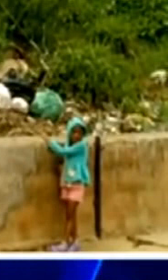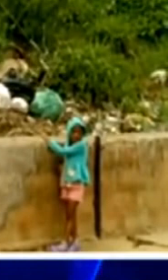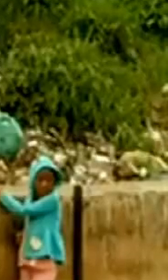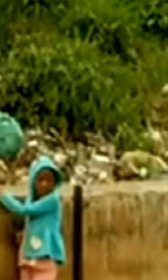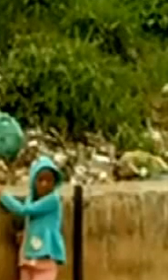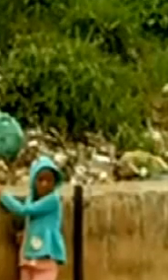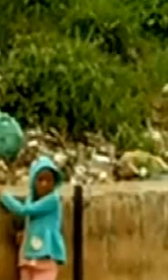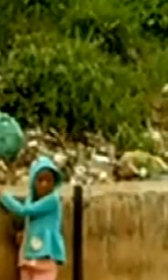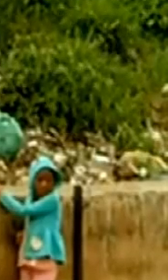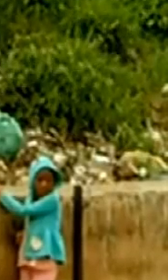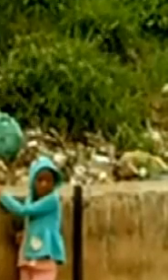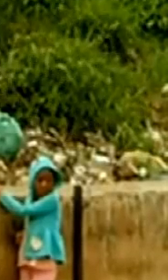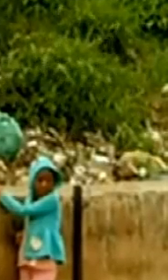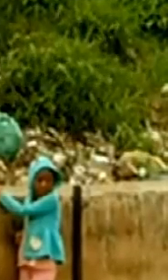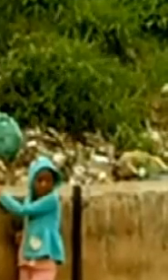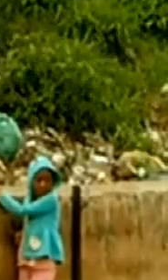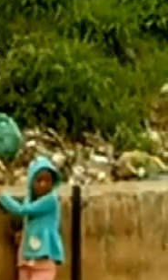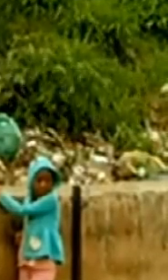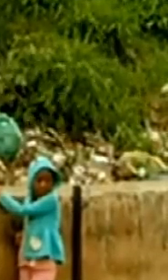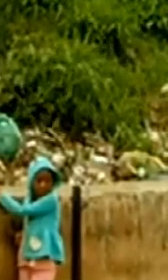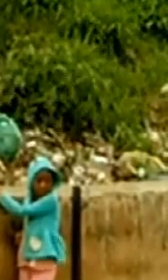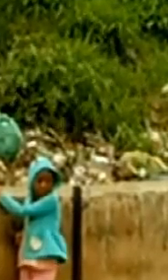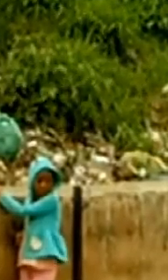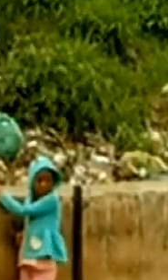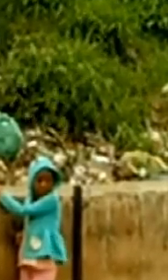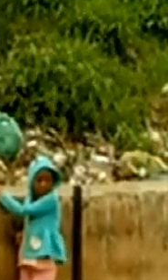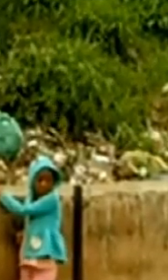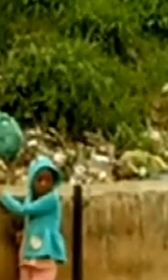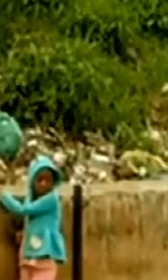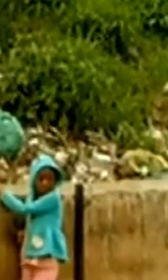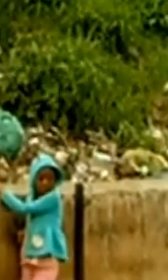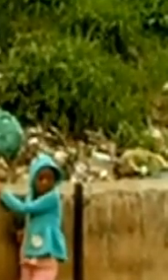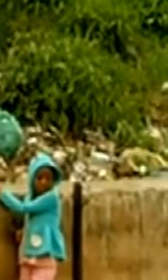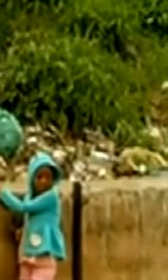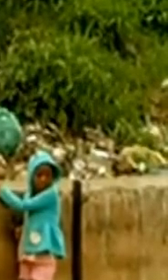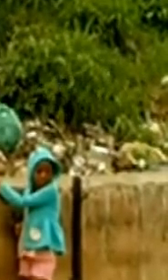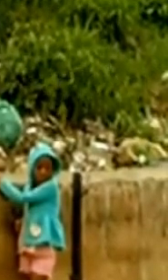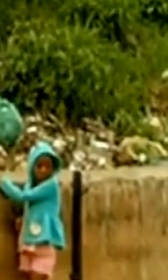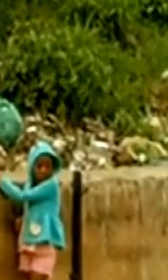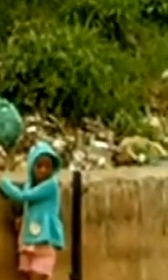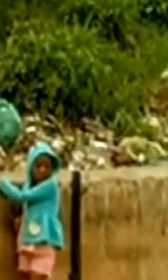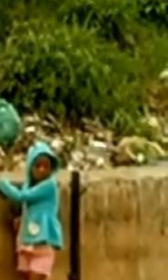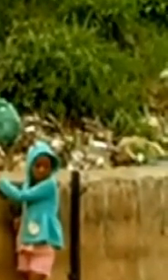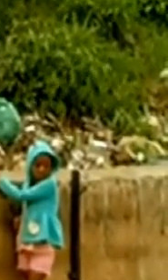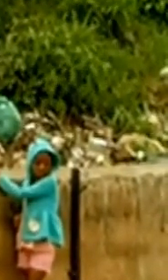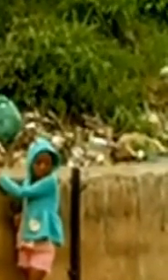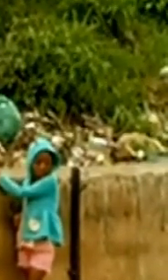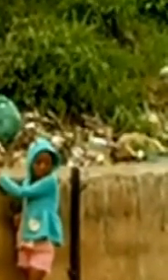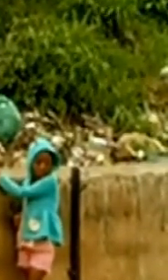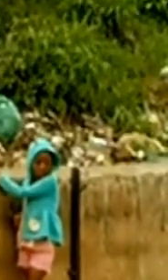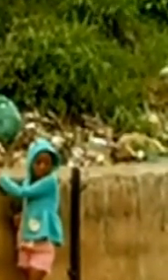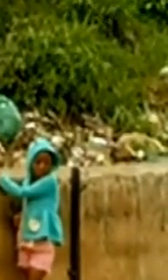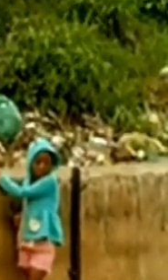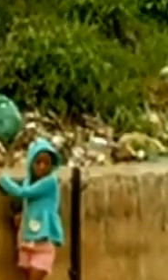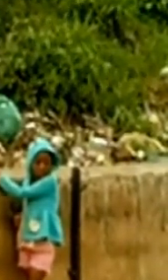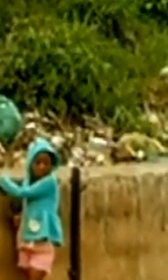Well, Blaine, there is indeed fear on the ground, Blaine, but the NC member who we spoke with was saying that they are not going back. They are continuing with